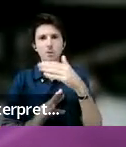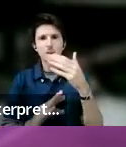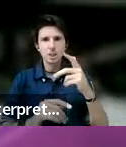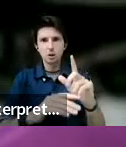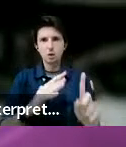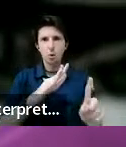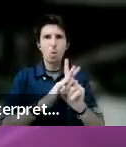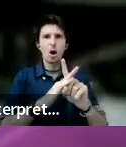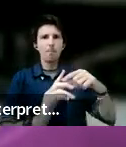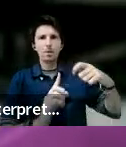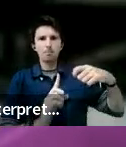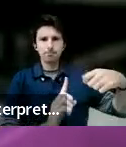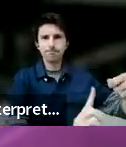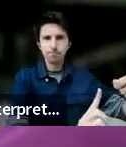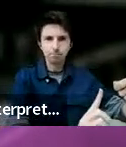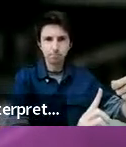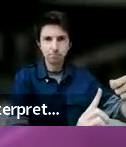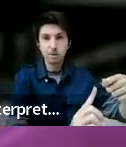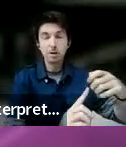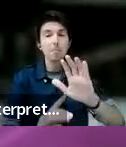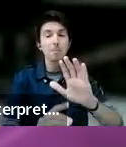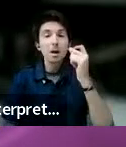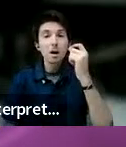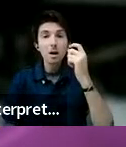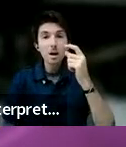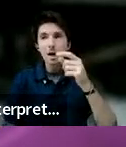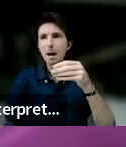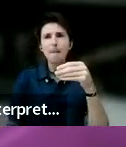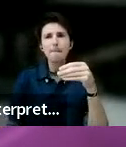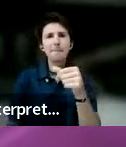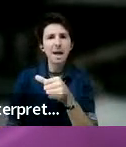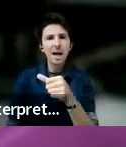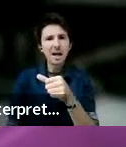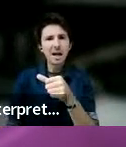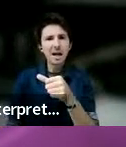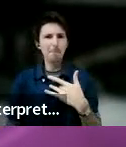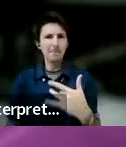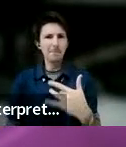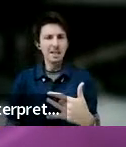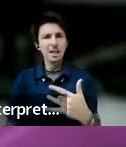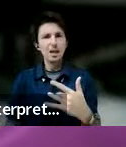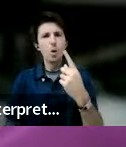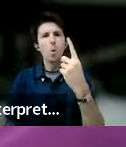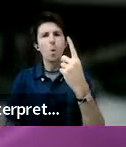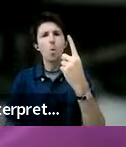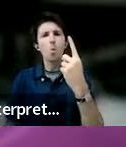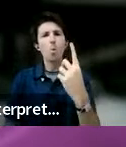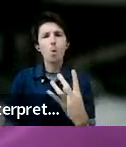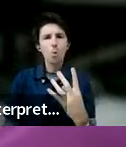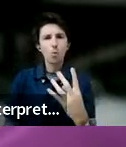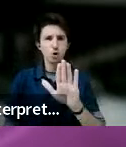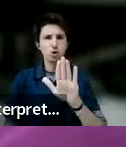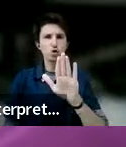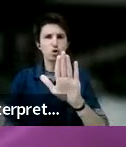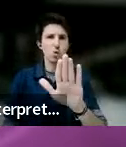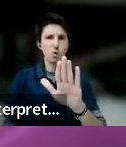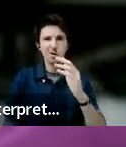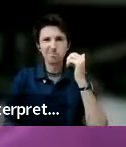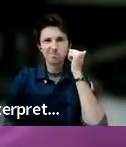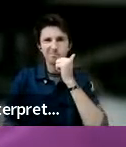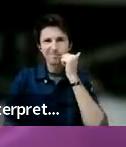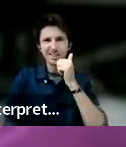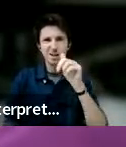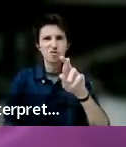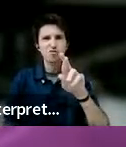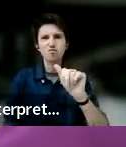is a payment, and that is a payment of 1/4 of your daily rate, and that is for a 2-hour